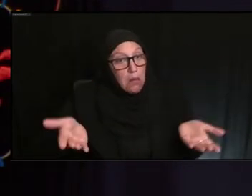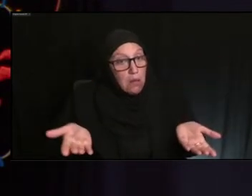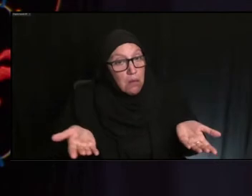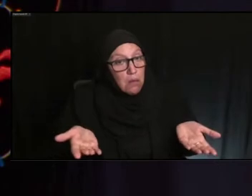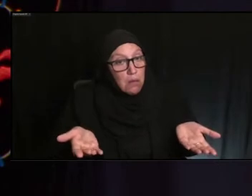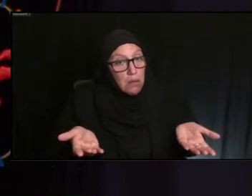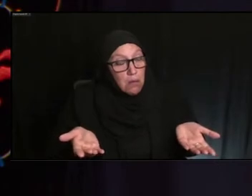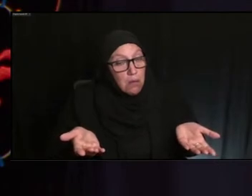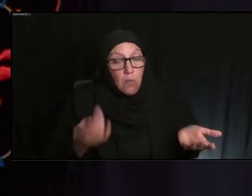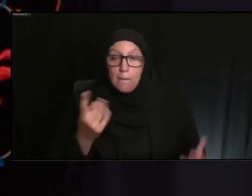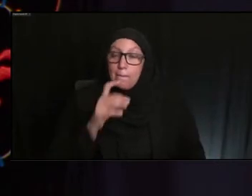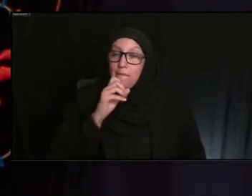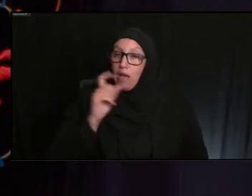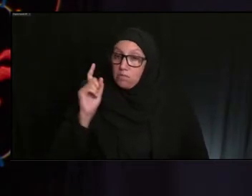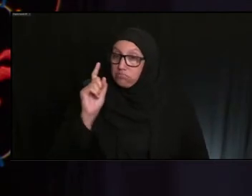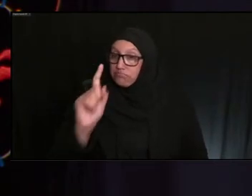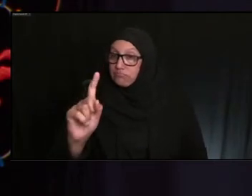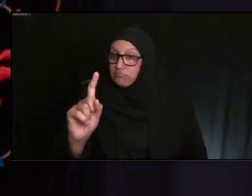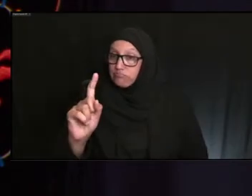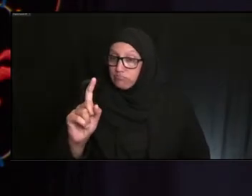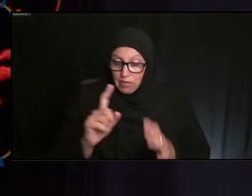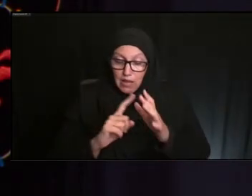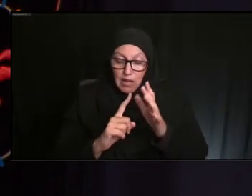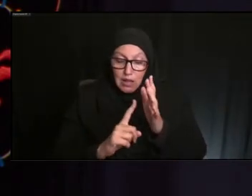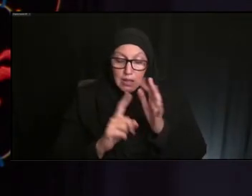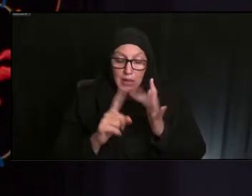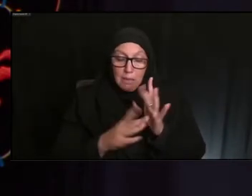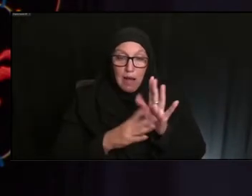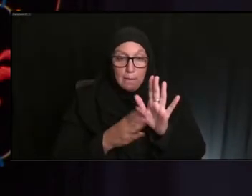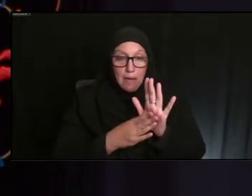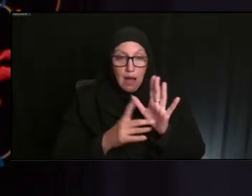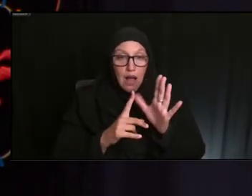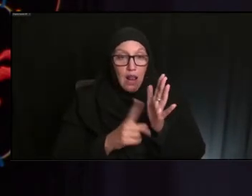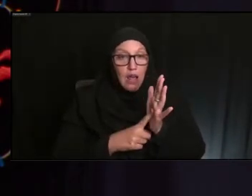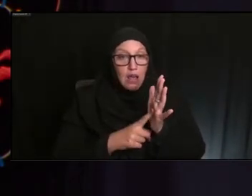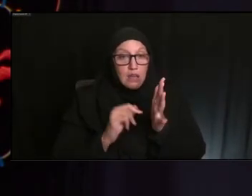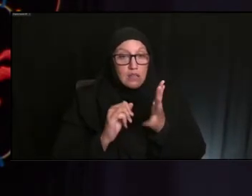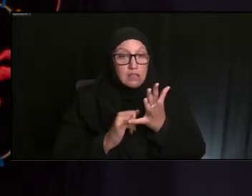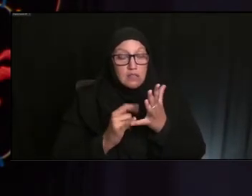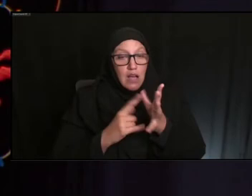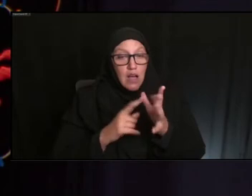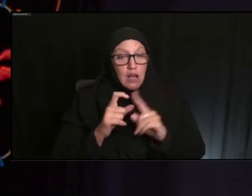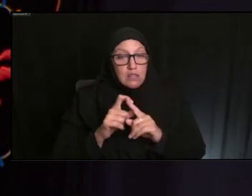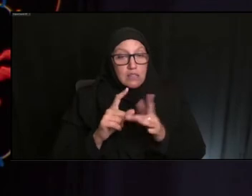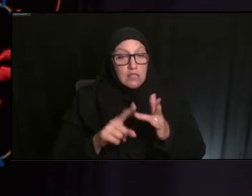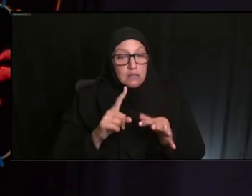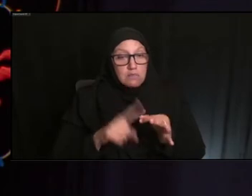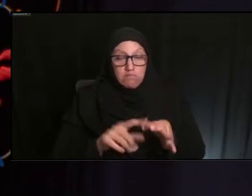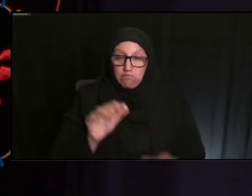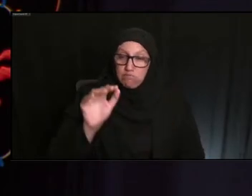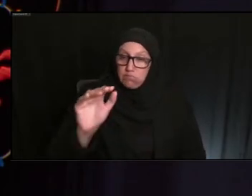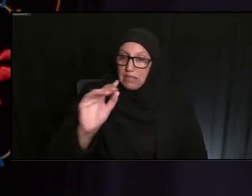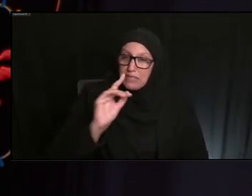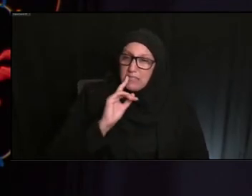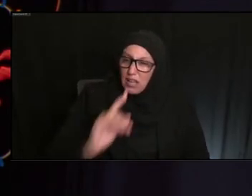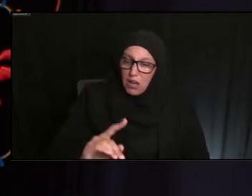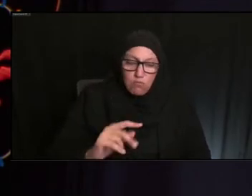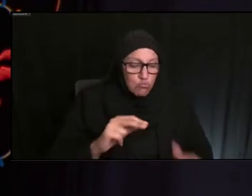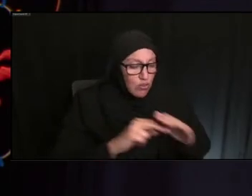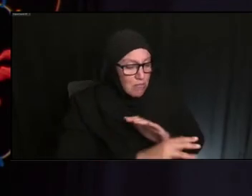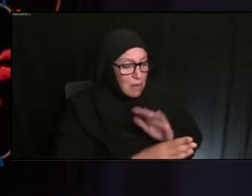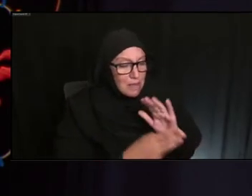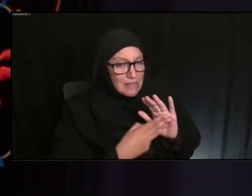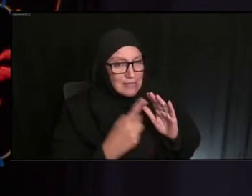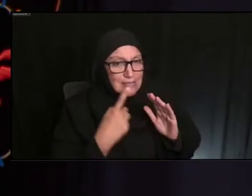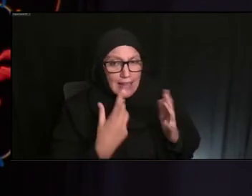He says, Ya Aba Abdullah, Rasulullah has said, Whoever dies and does not know the Imam of